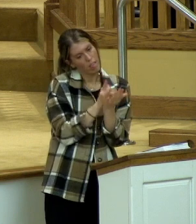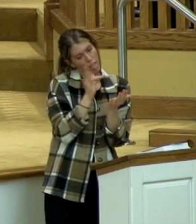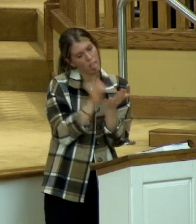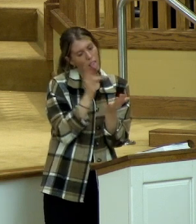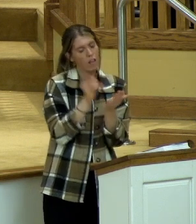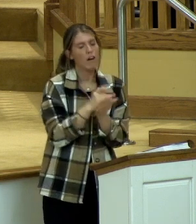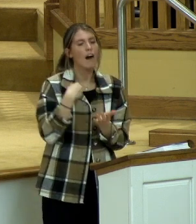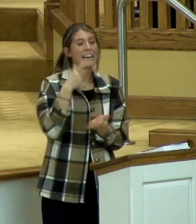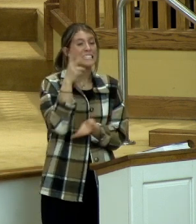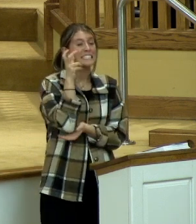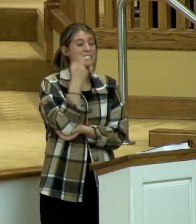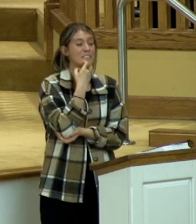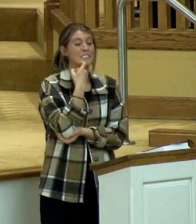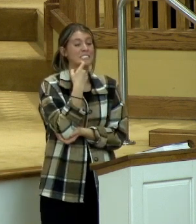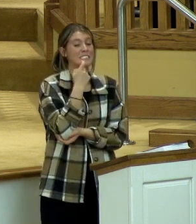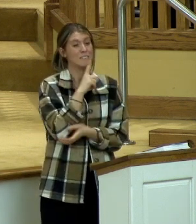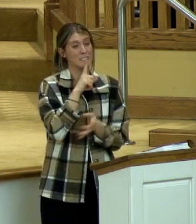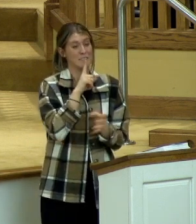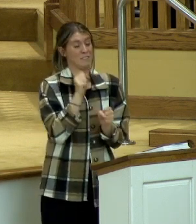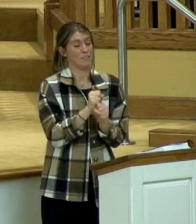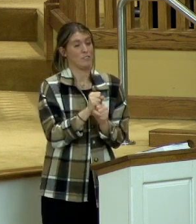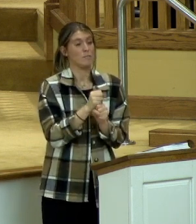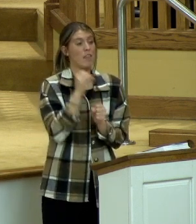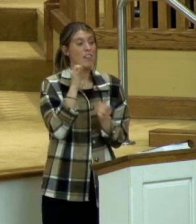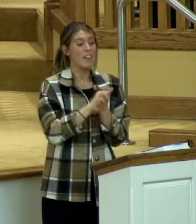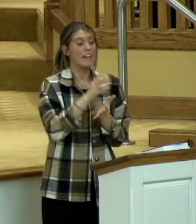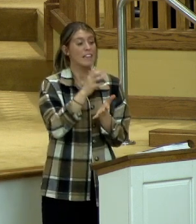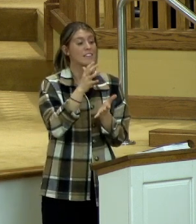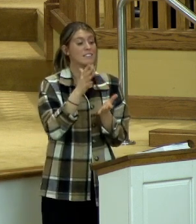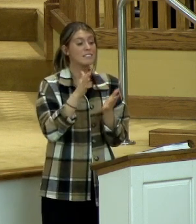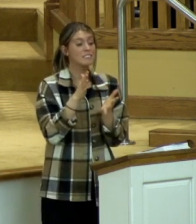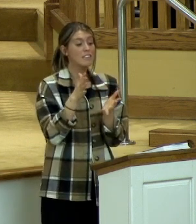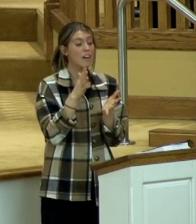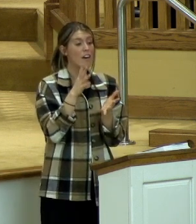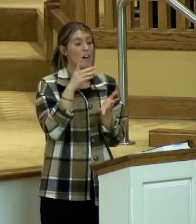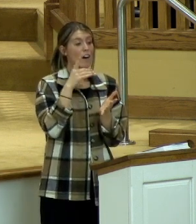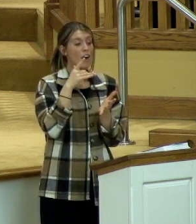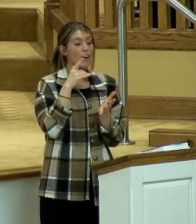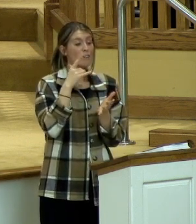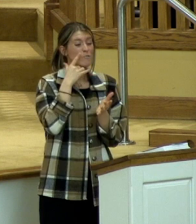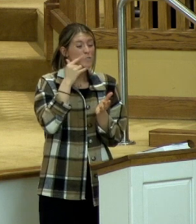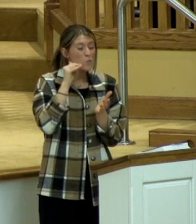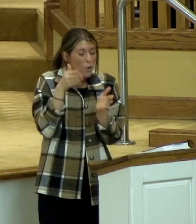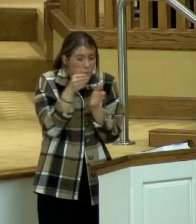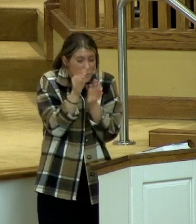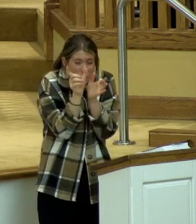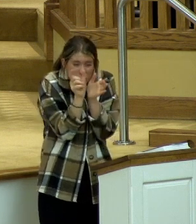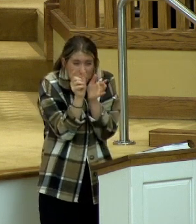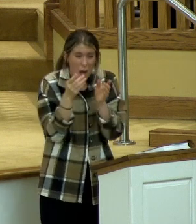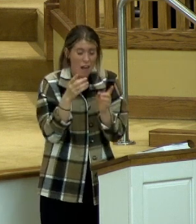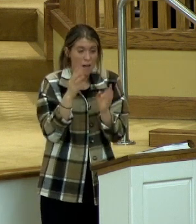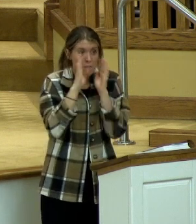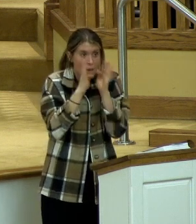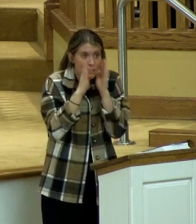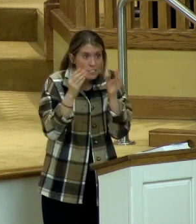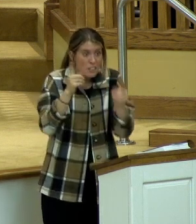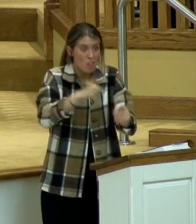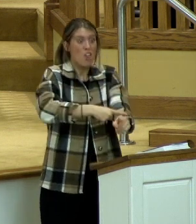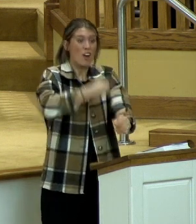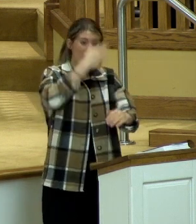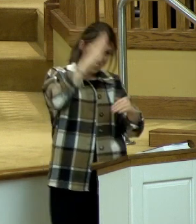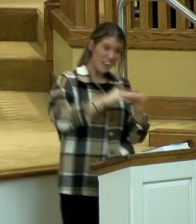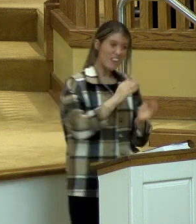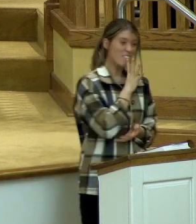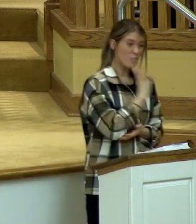I heard just recently, and I've heard this confirmed several times, that a goldfish has a longer attention span than the average four-year-old in America right